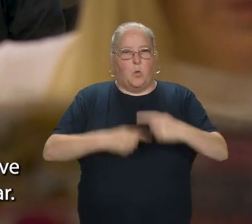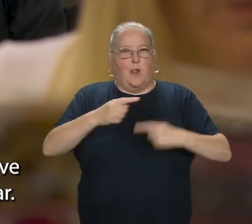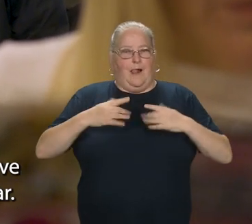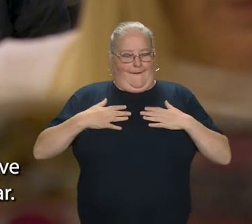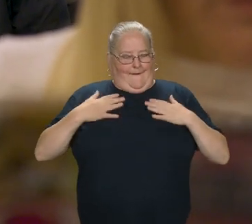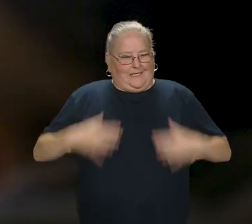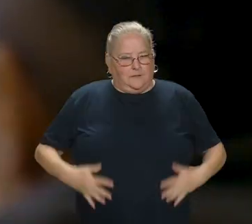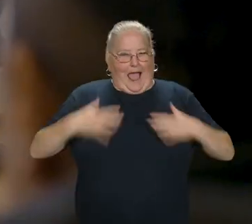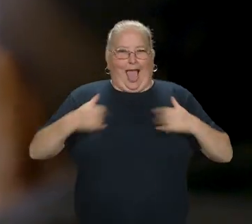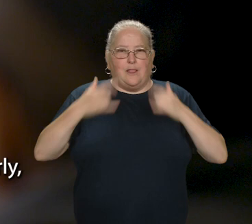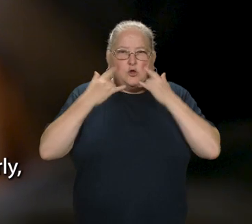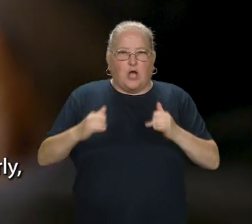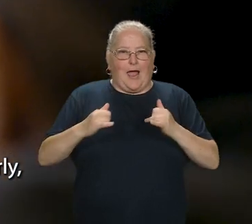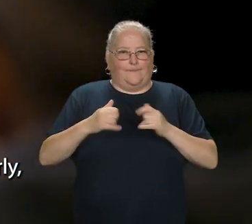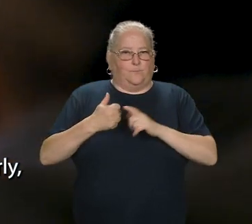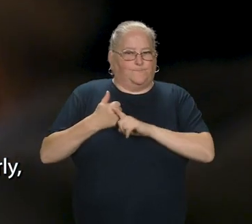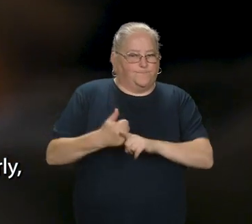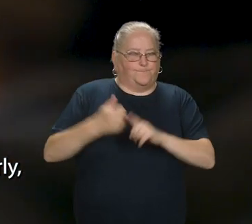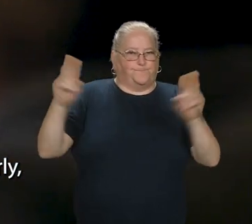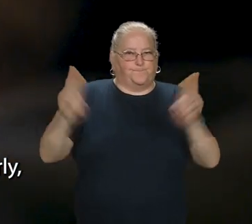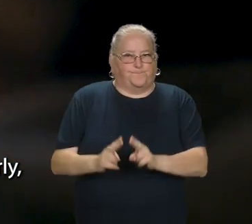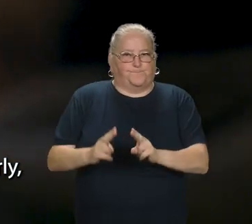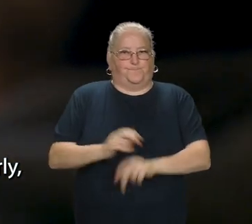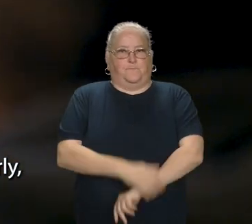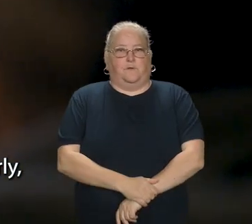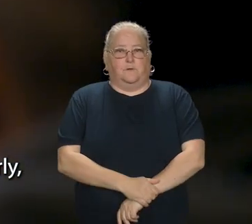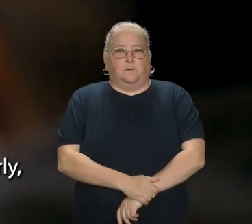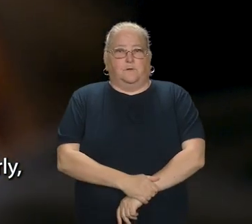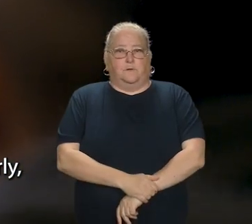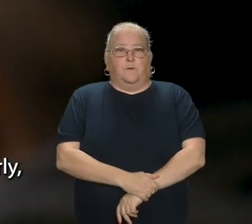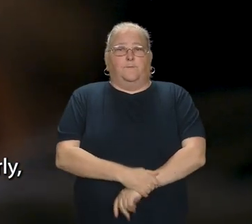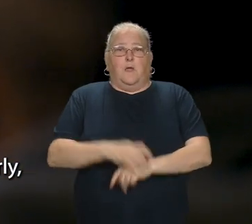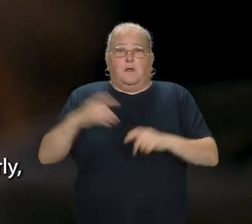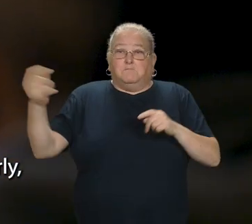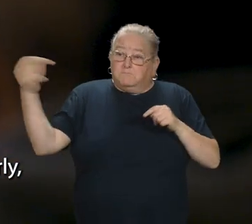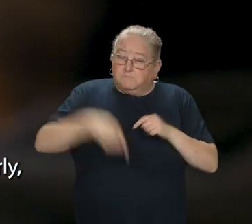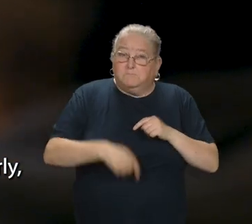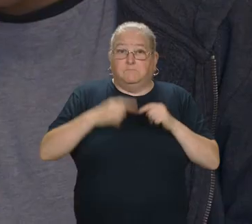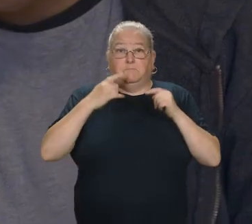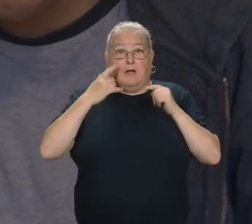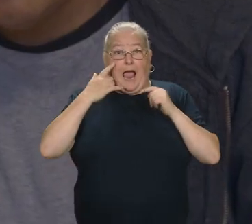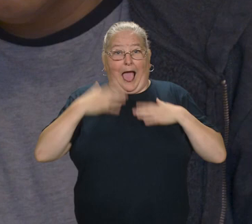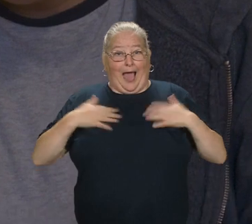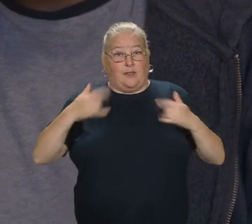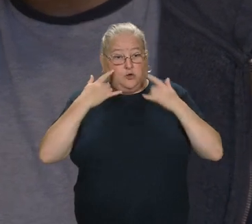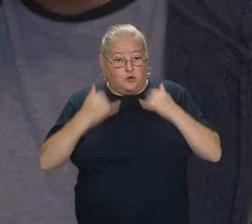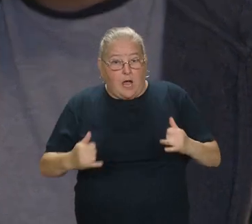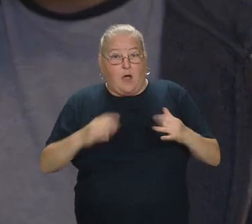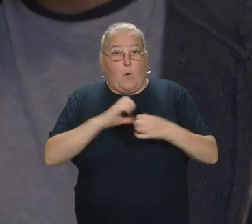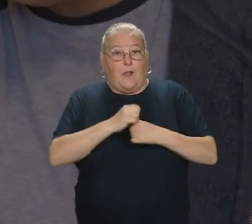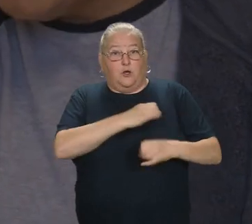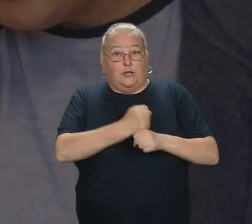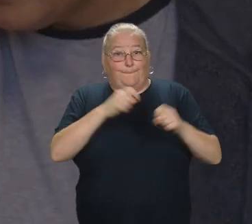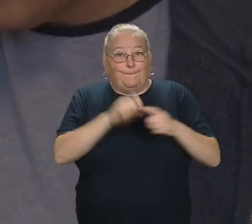checks each year. By having a physical health check yearly, your GP can work with you to identify any